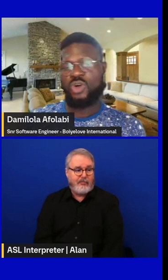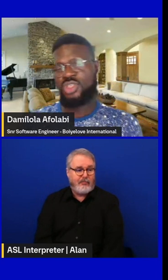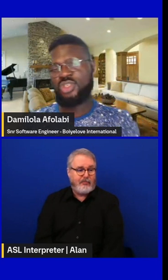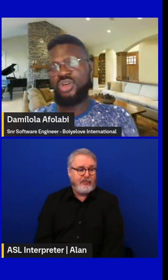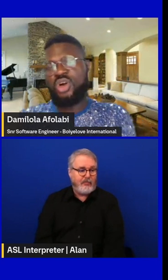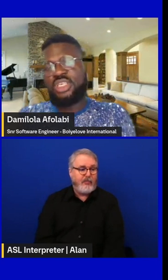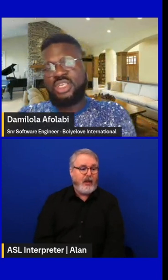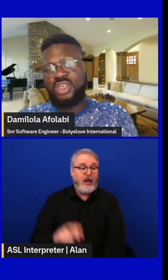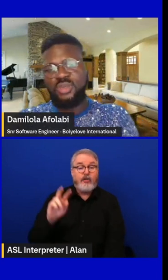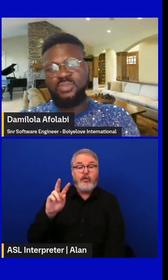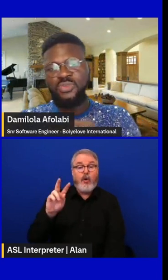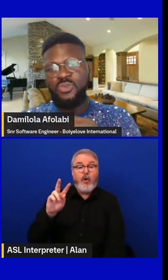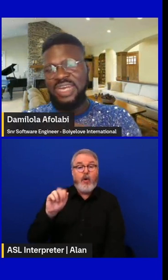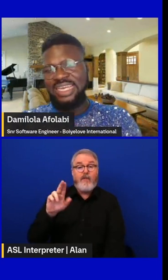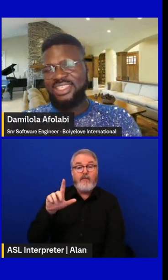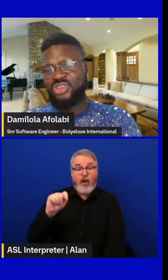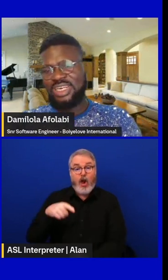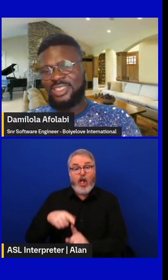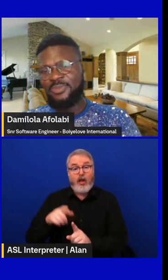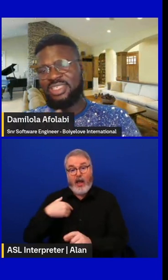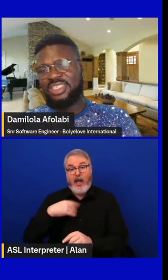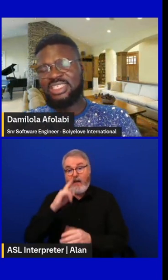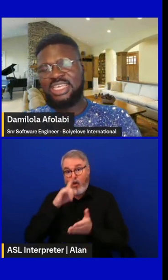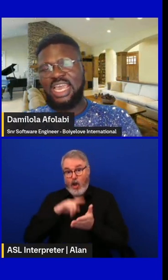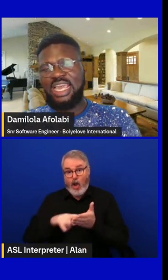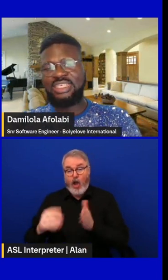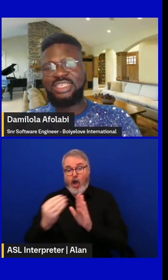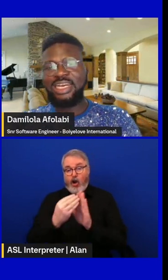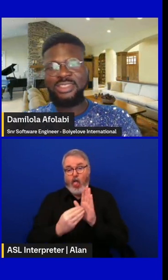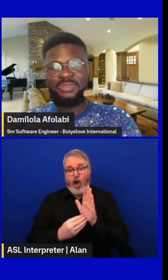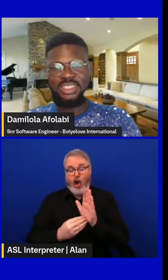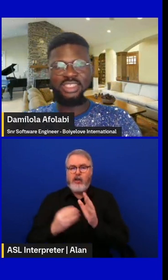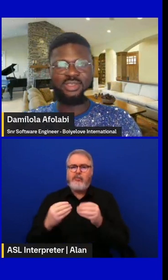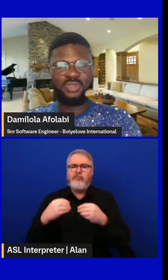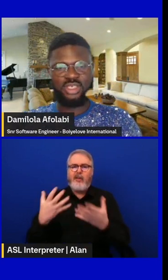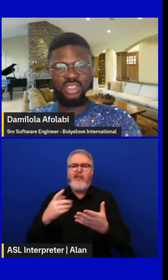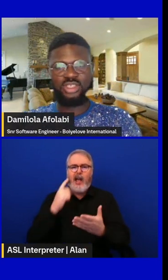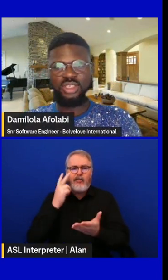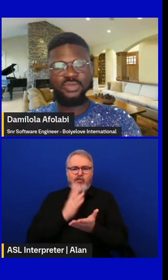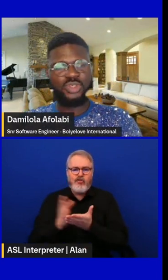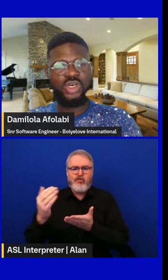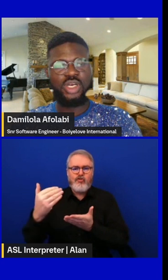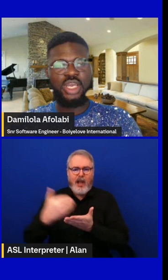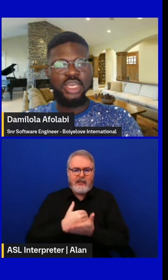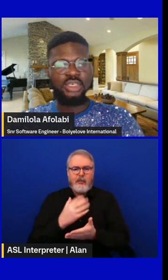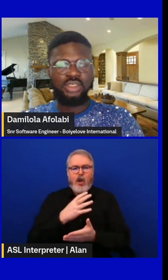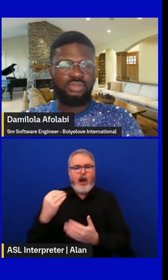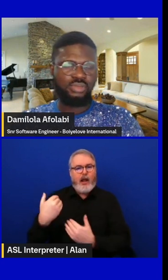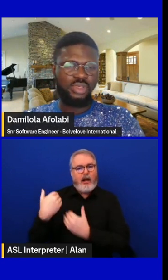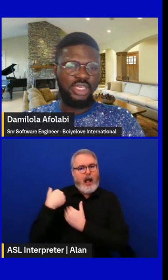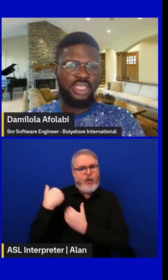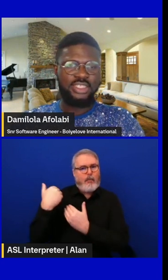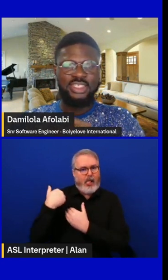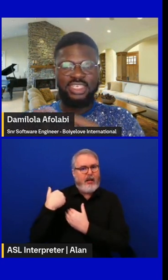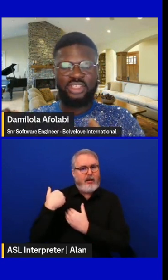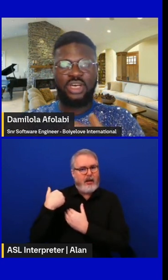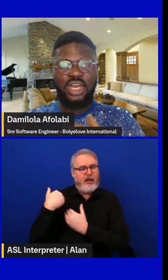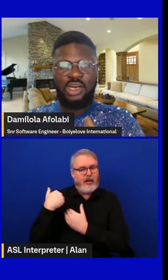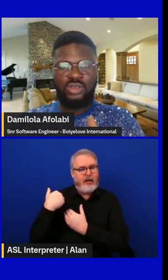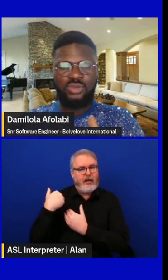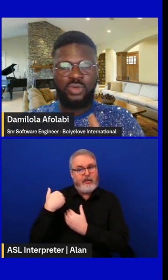So Vault's audit logging provides transparency and accountability because it's